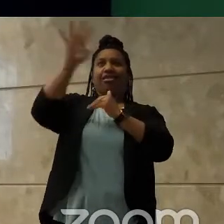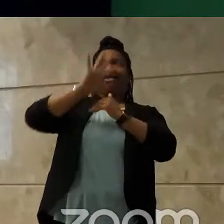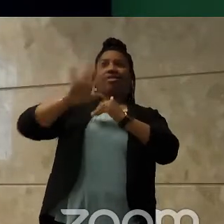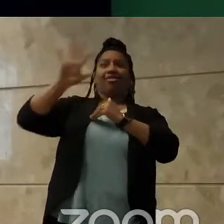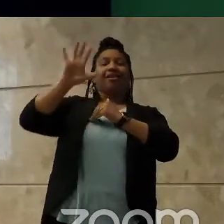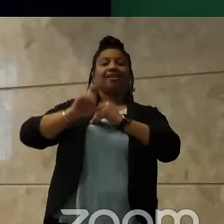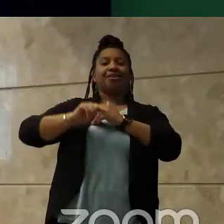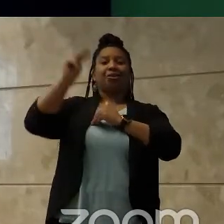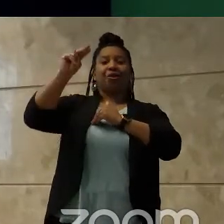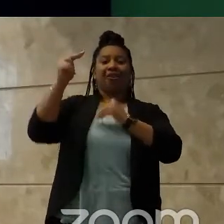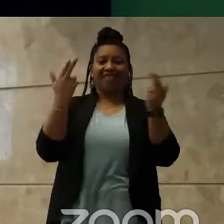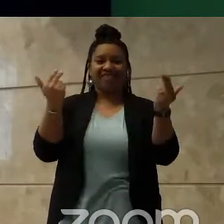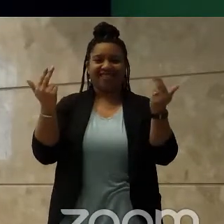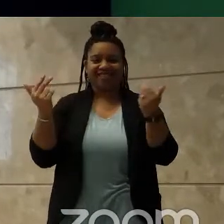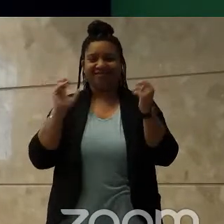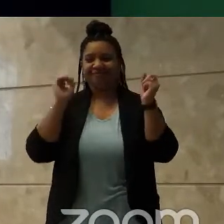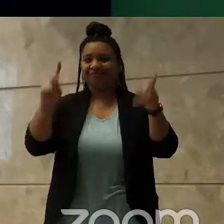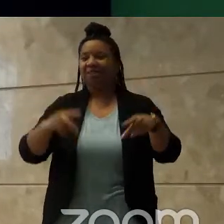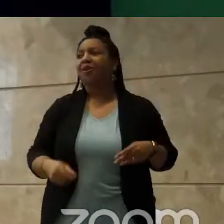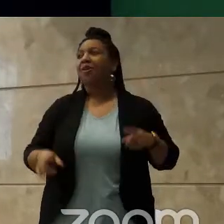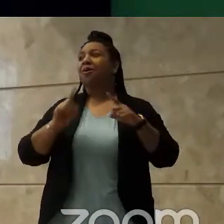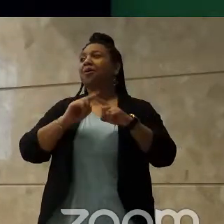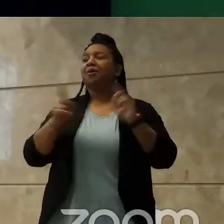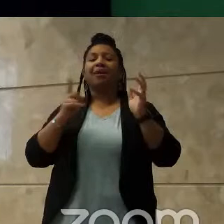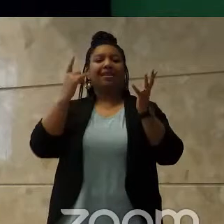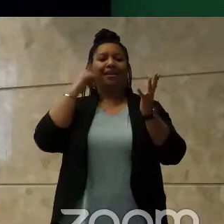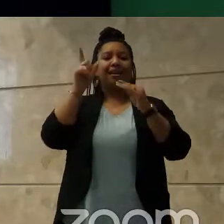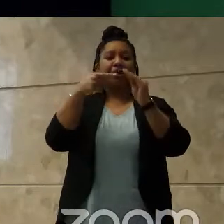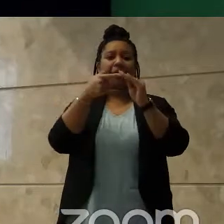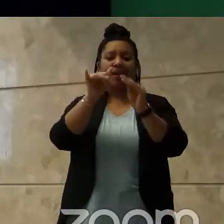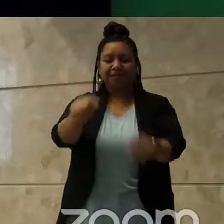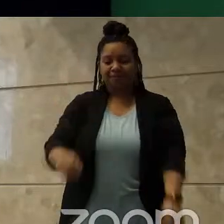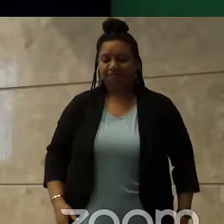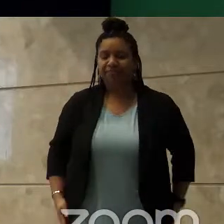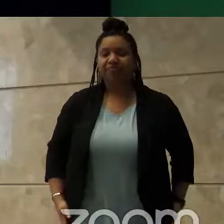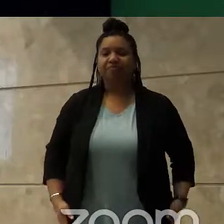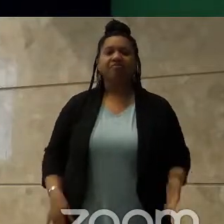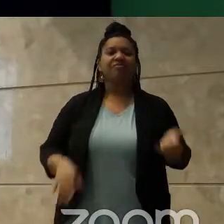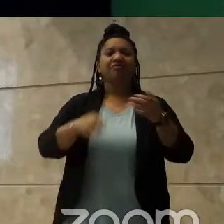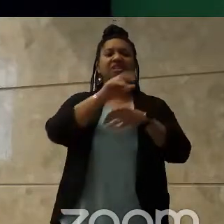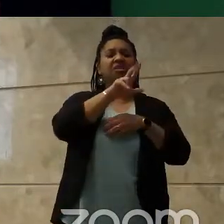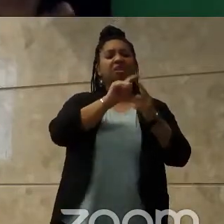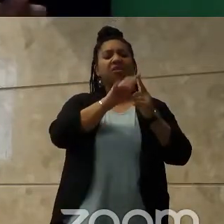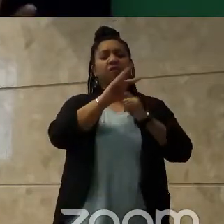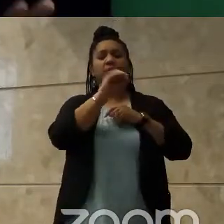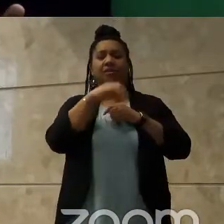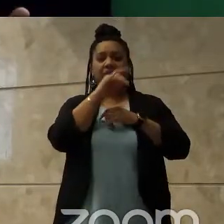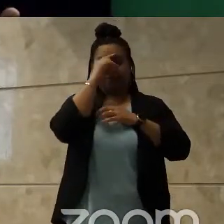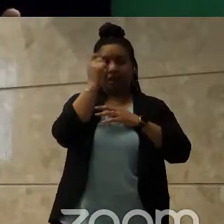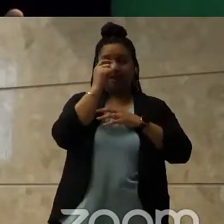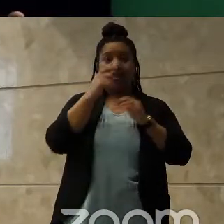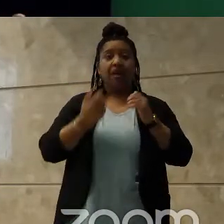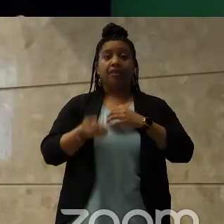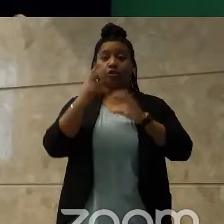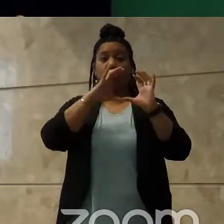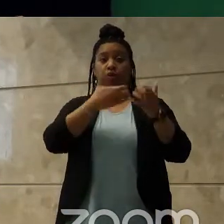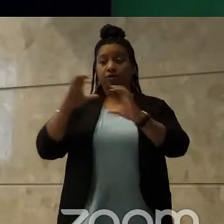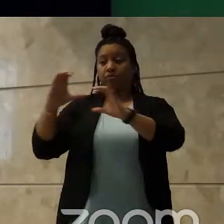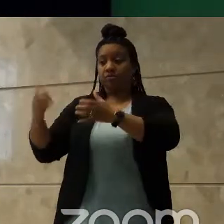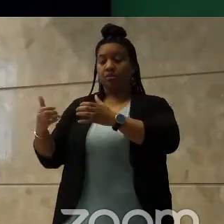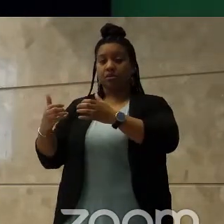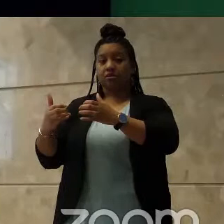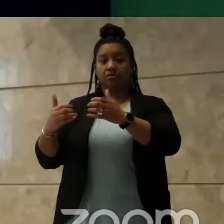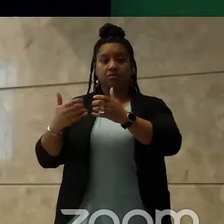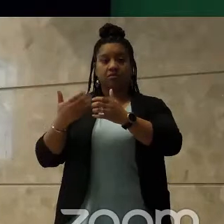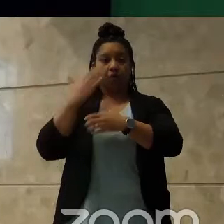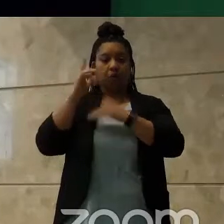about. But here, think about this. So only 3-4% of blacks in it. And those were the two groups everybody talked about in the